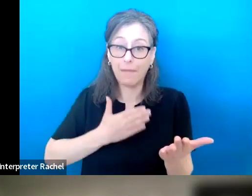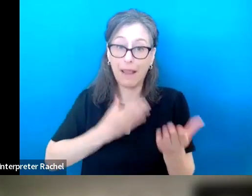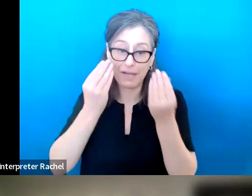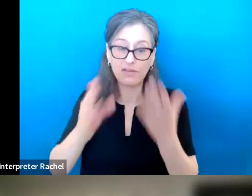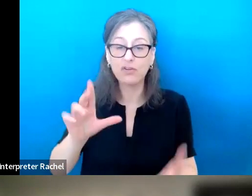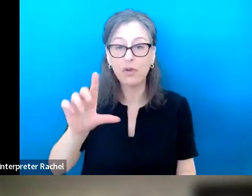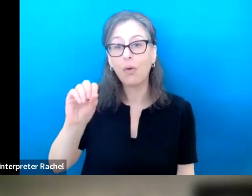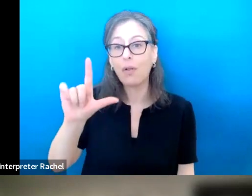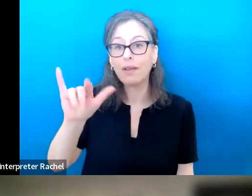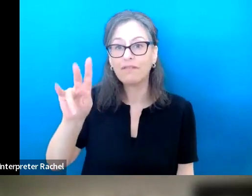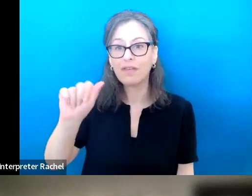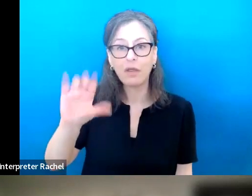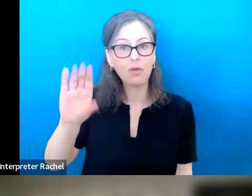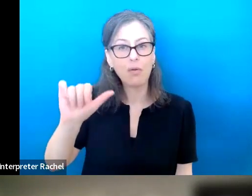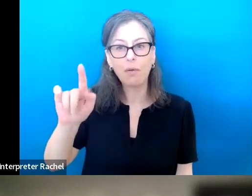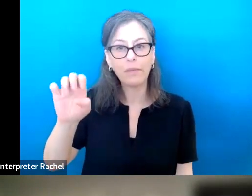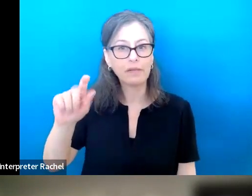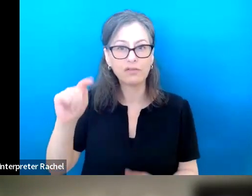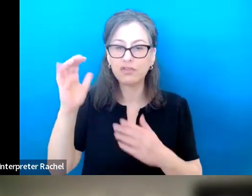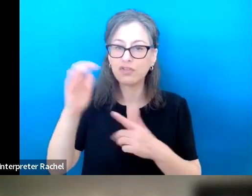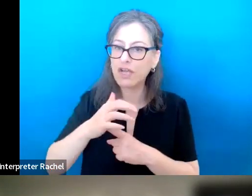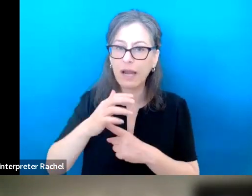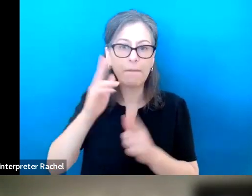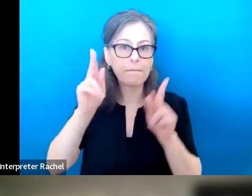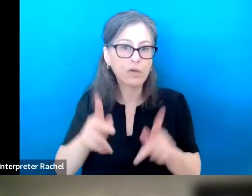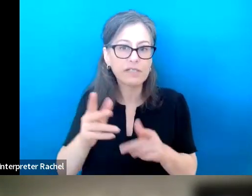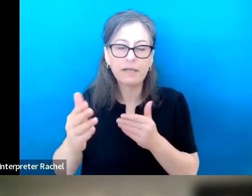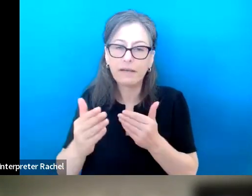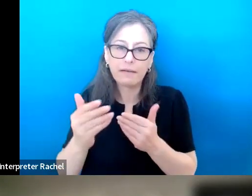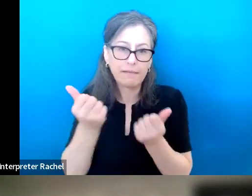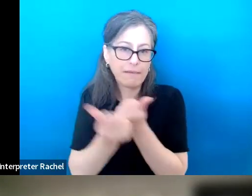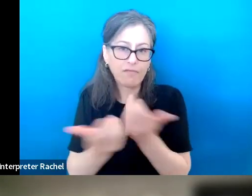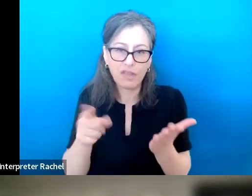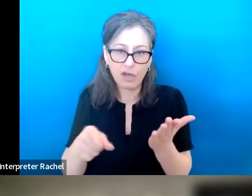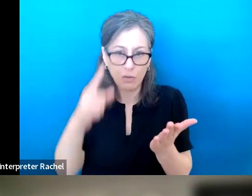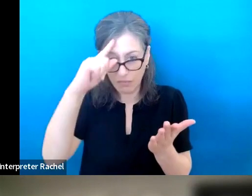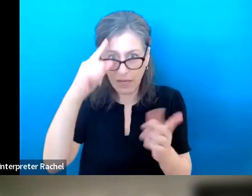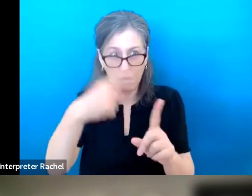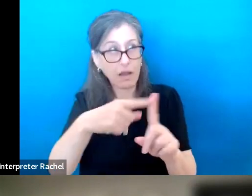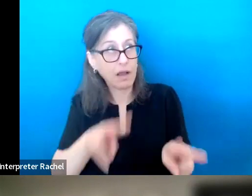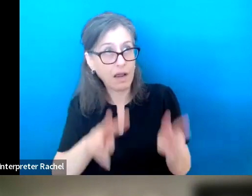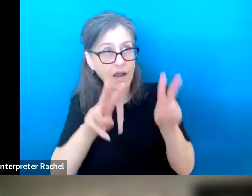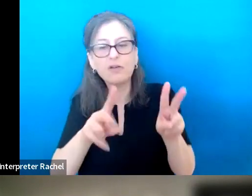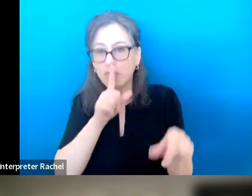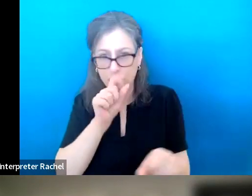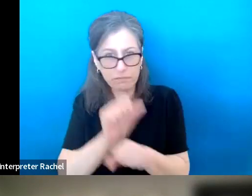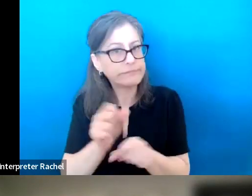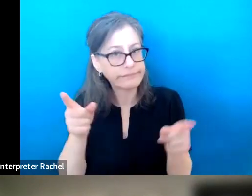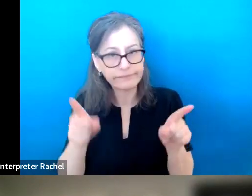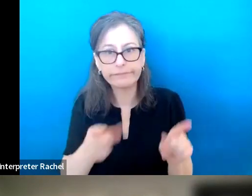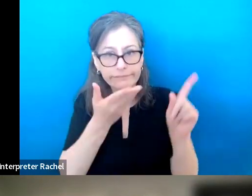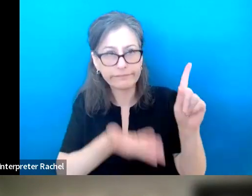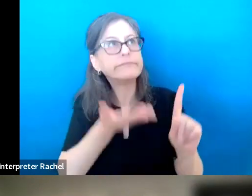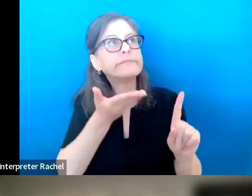her to be and more. And that's true for, I think, the whole cast, you know. And I think that's